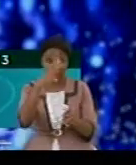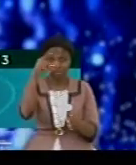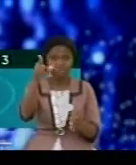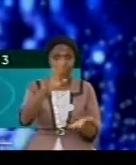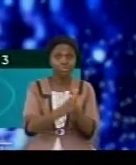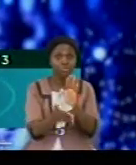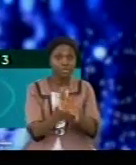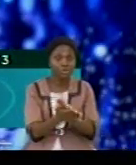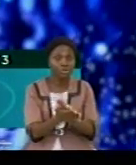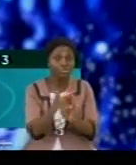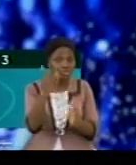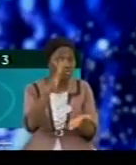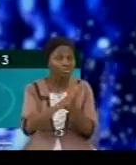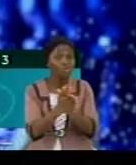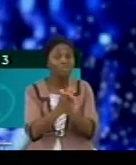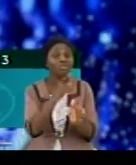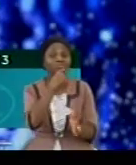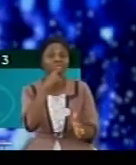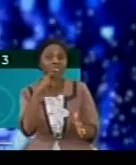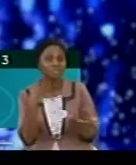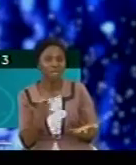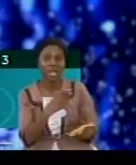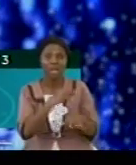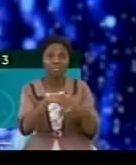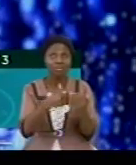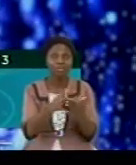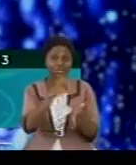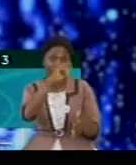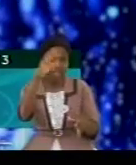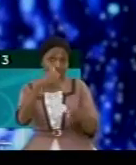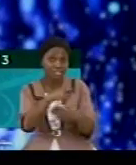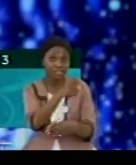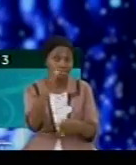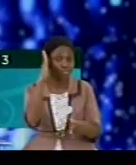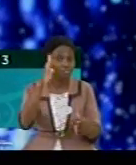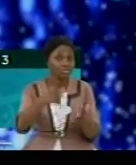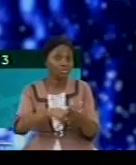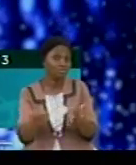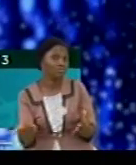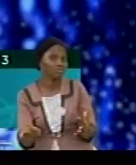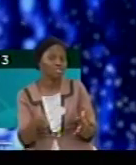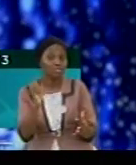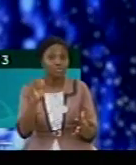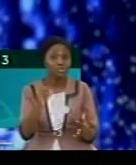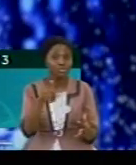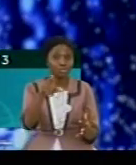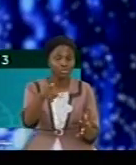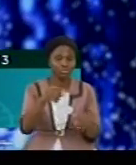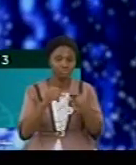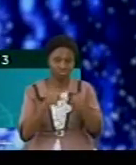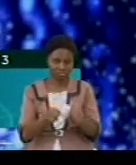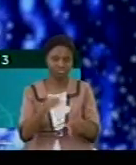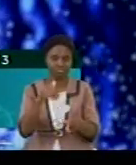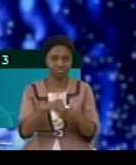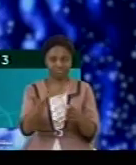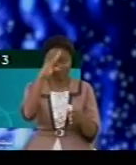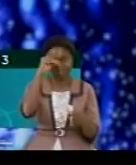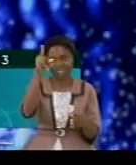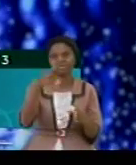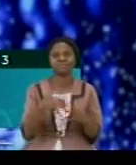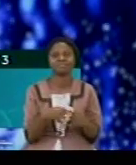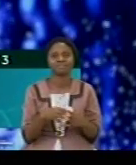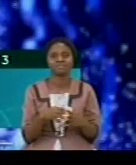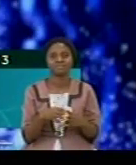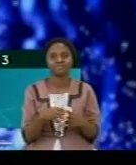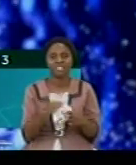and life in you, they will depart. So remain connected with him. Remain abiding in him. In